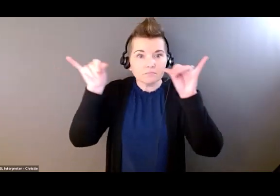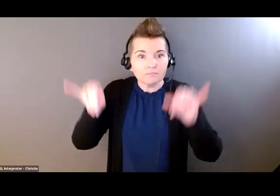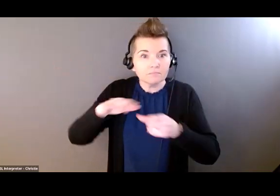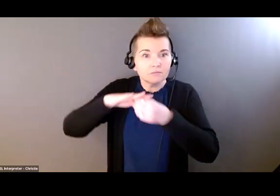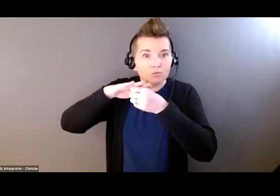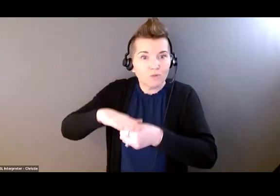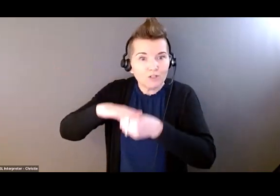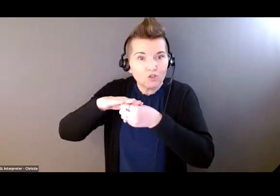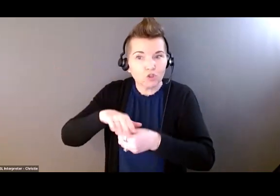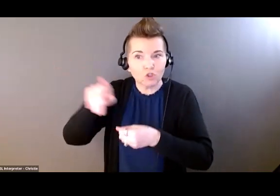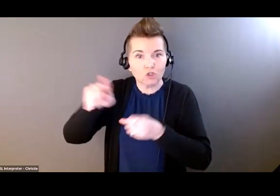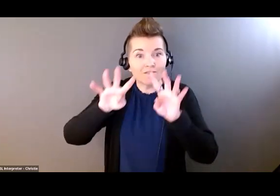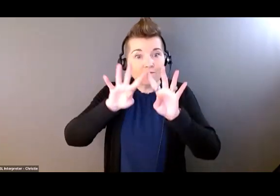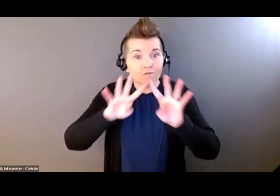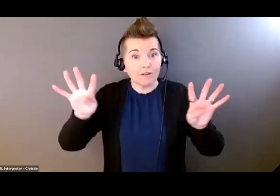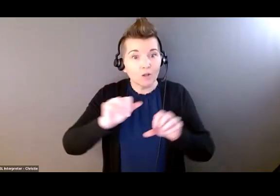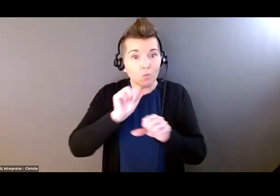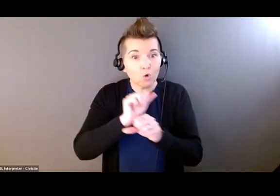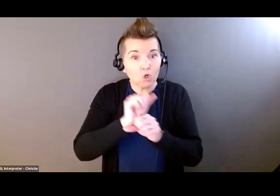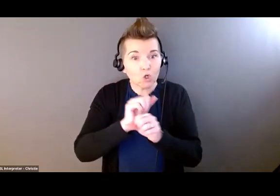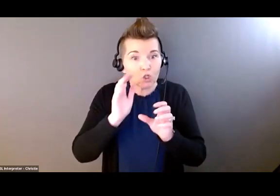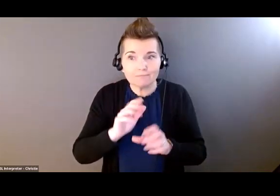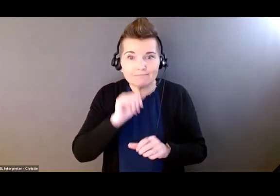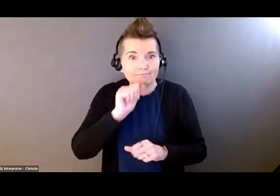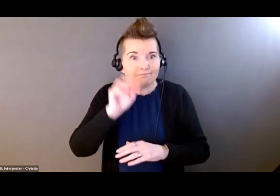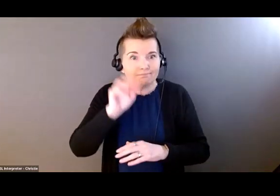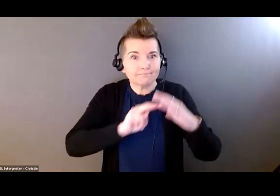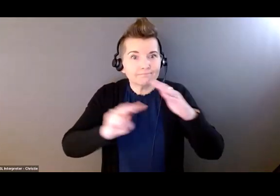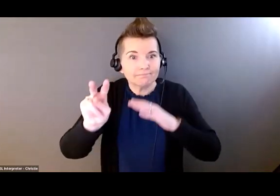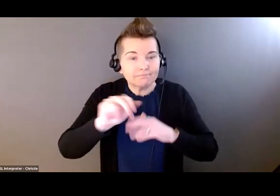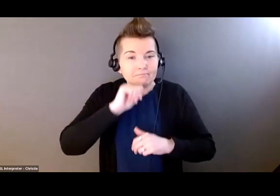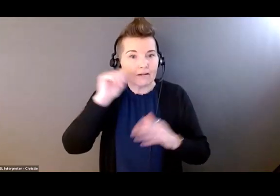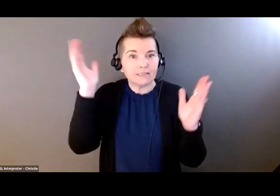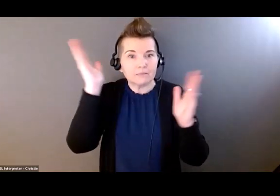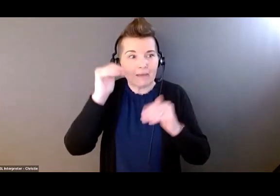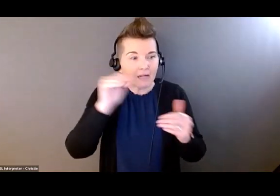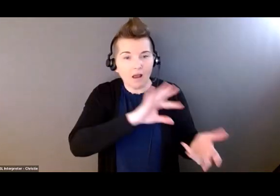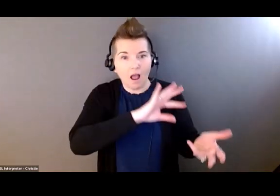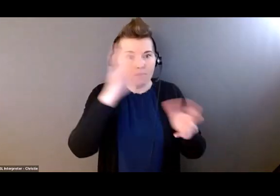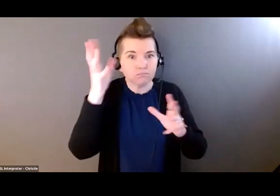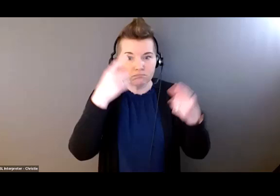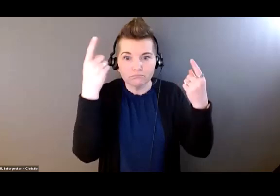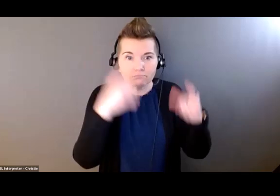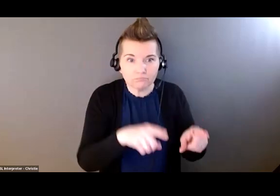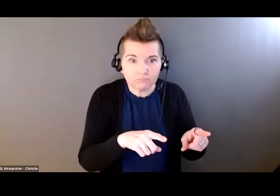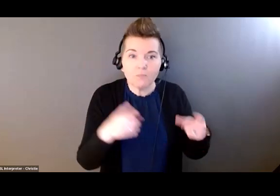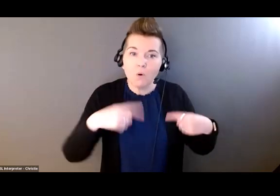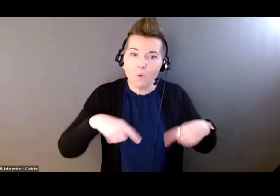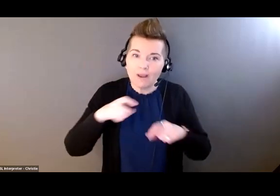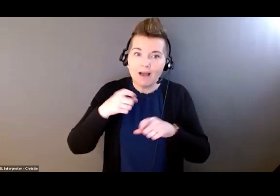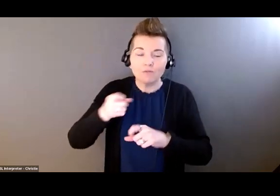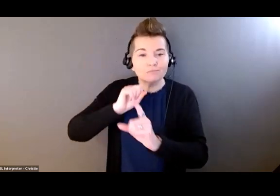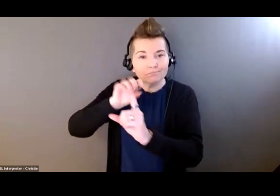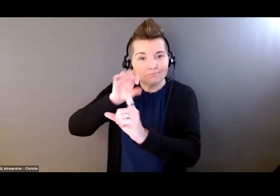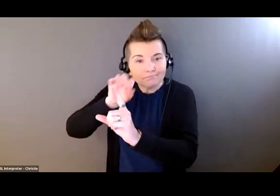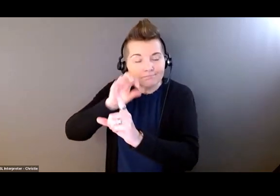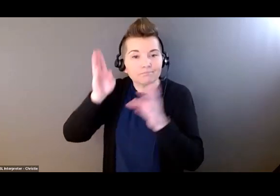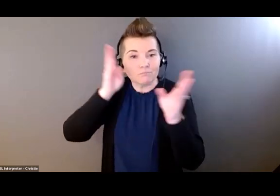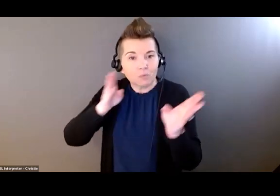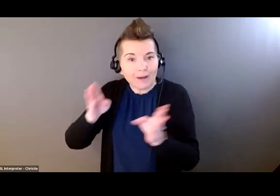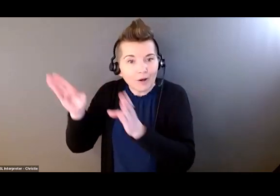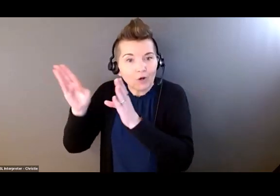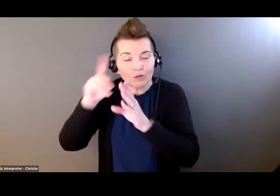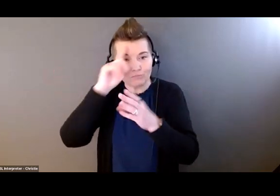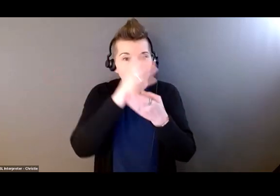often unexpected, such as the system pressures that we experience today and are often not under the control of frontline workers in order to meaningfully